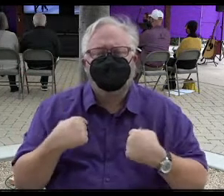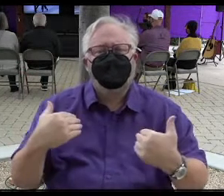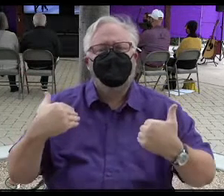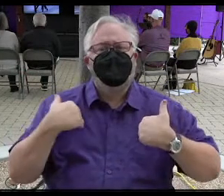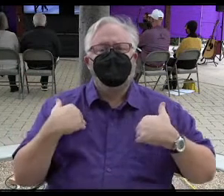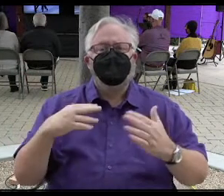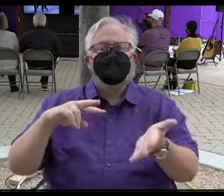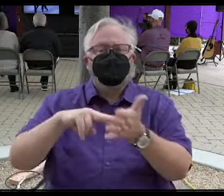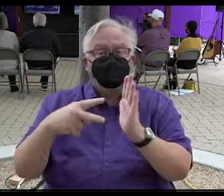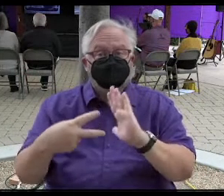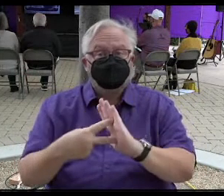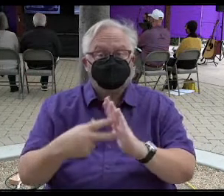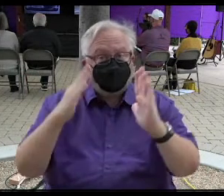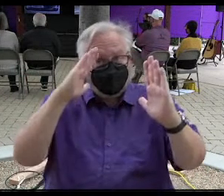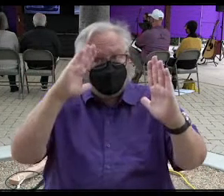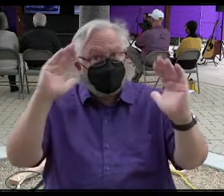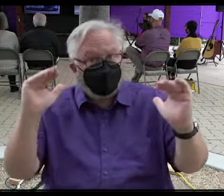power.